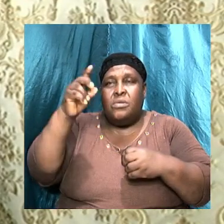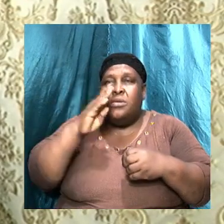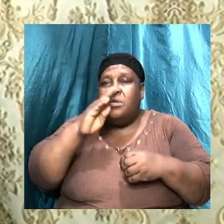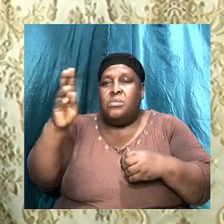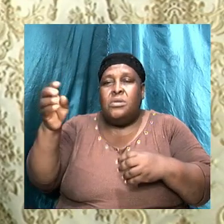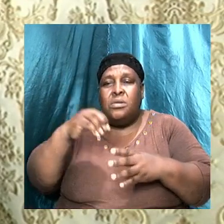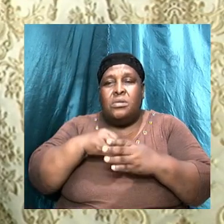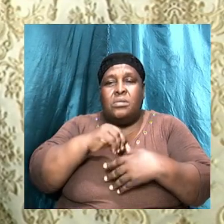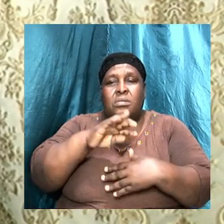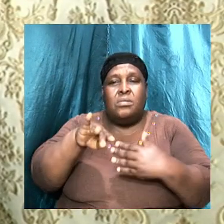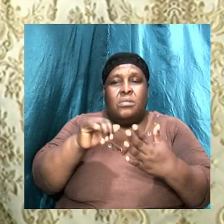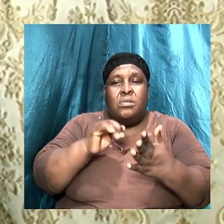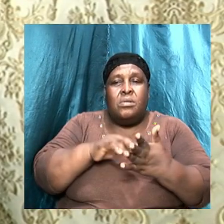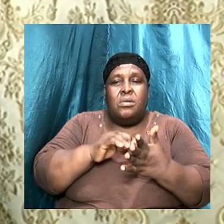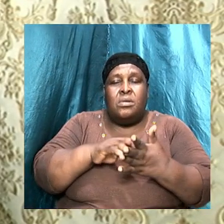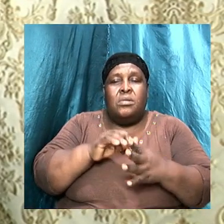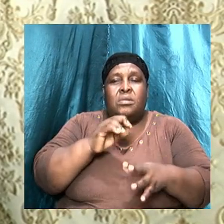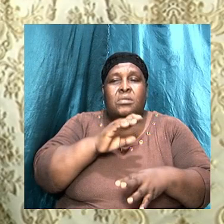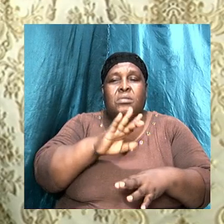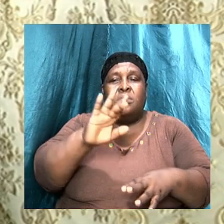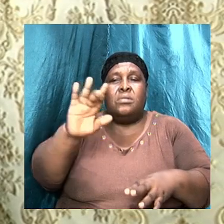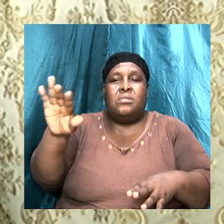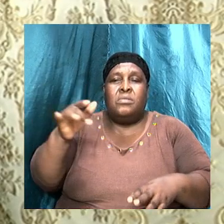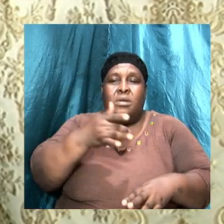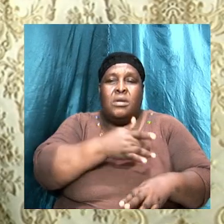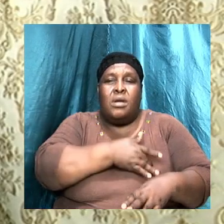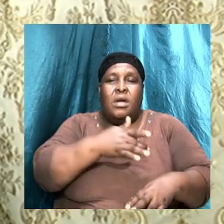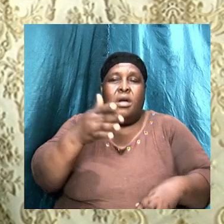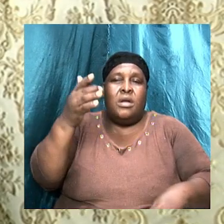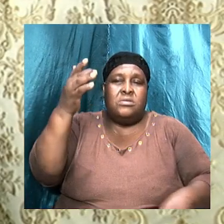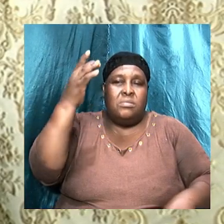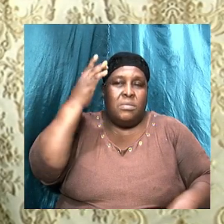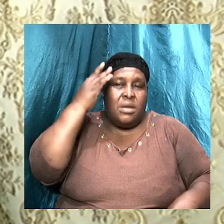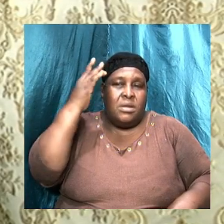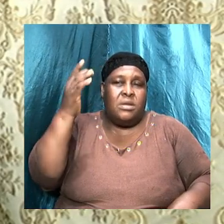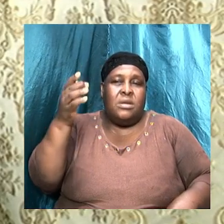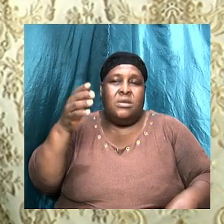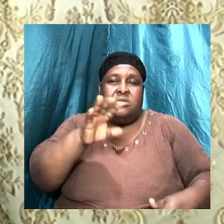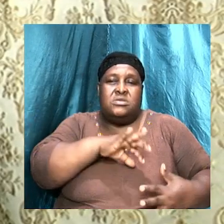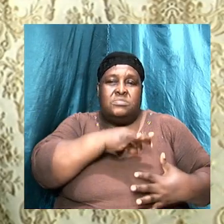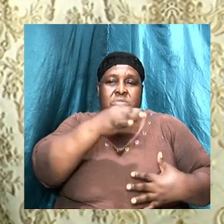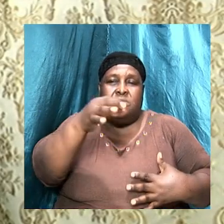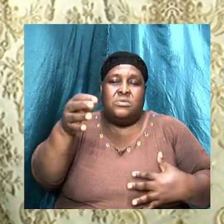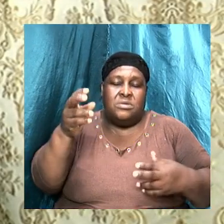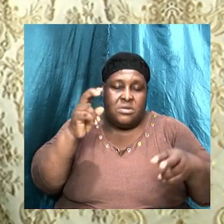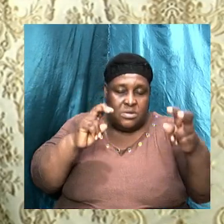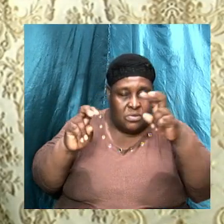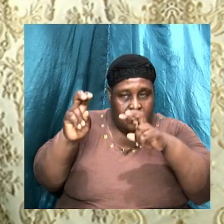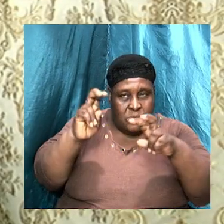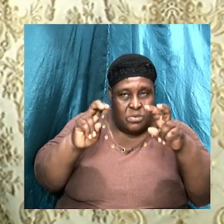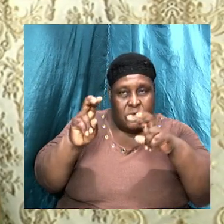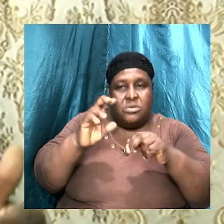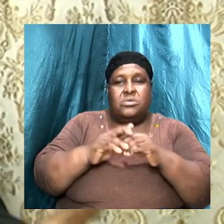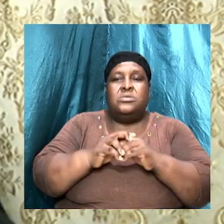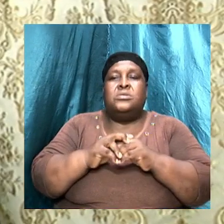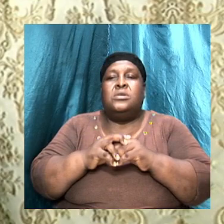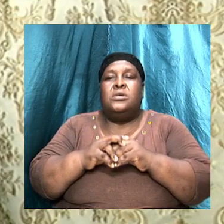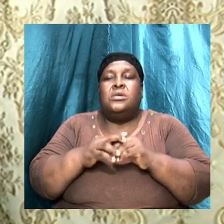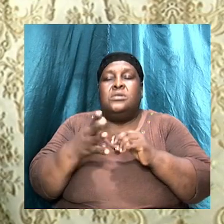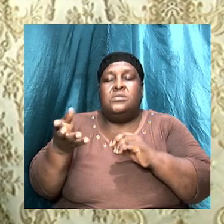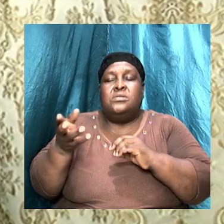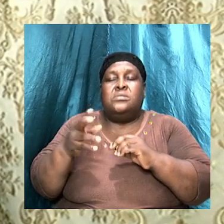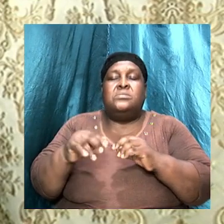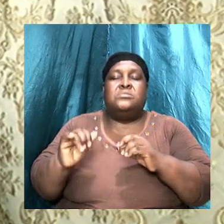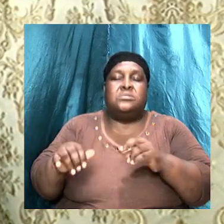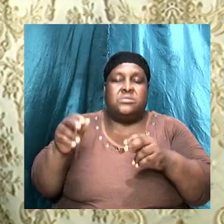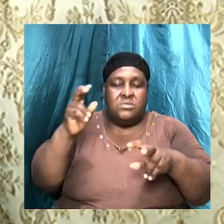We ask, God, that you touch every heart, every mind, every spirit, that tune in. And those who will tune in